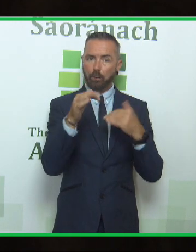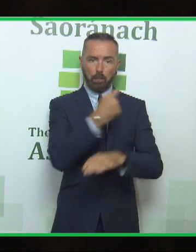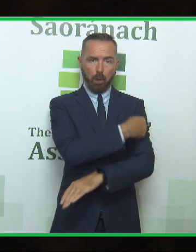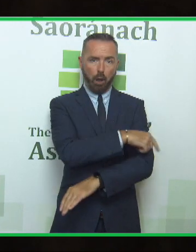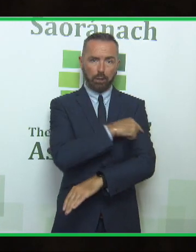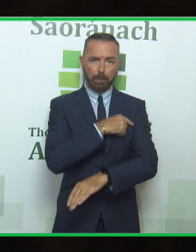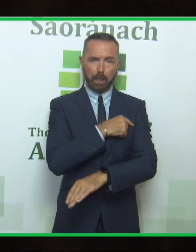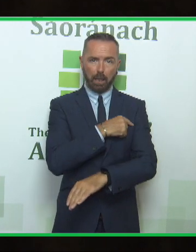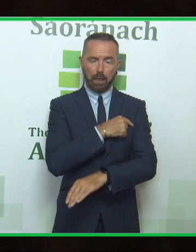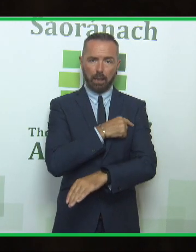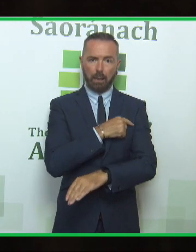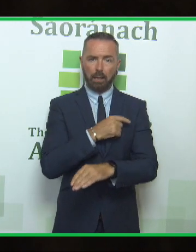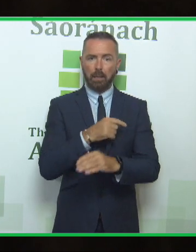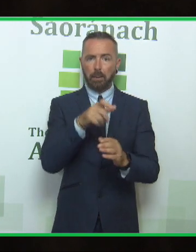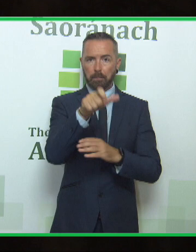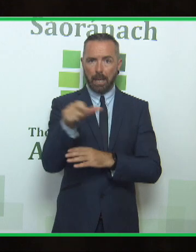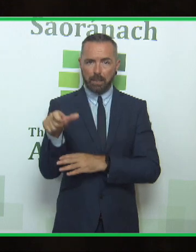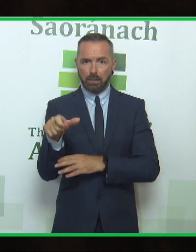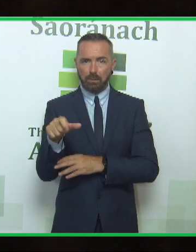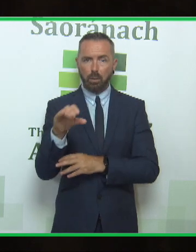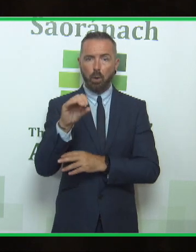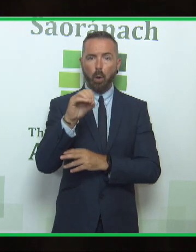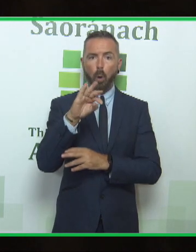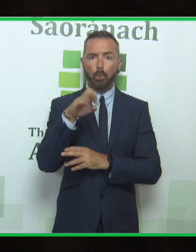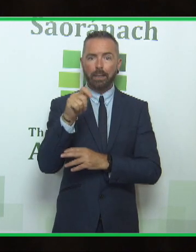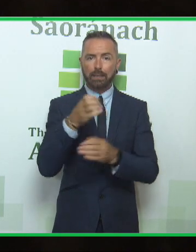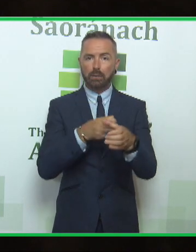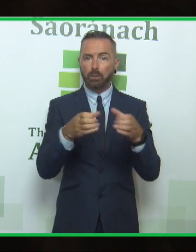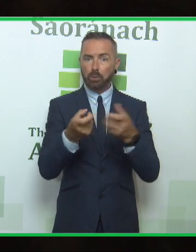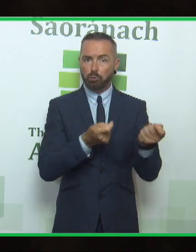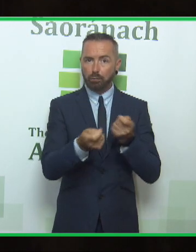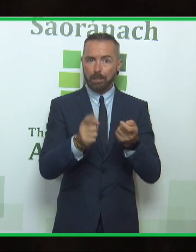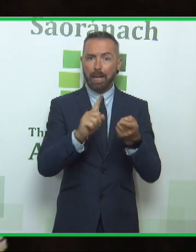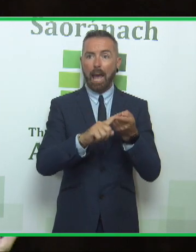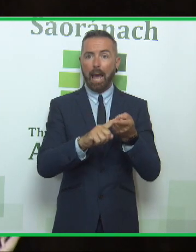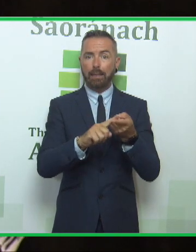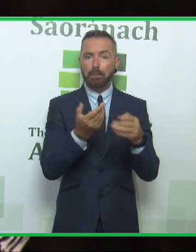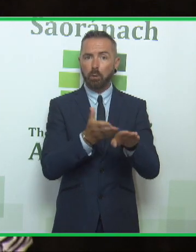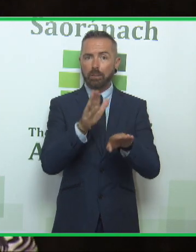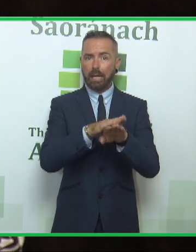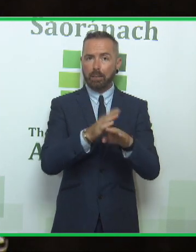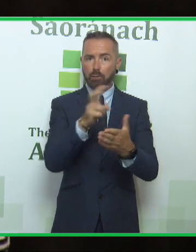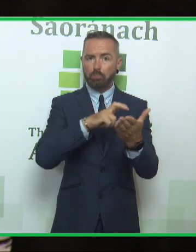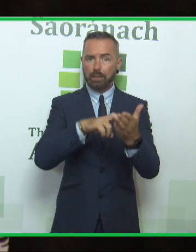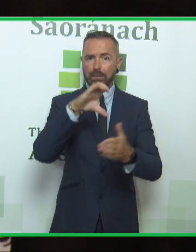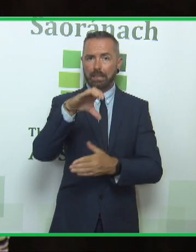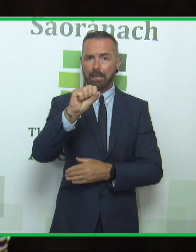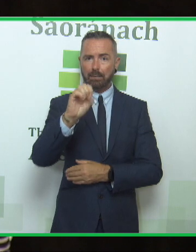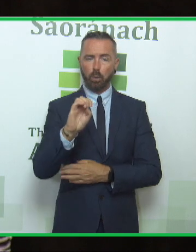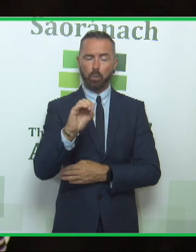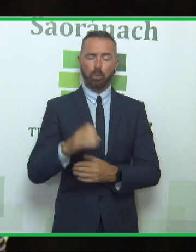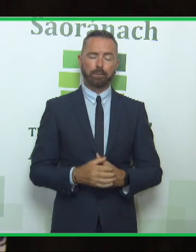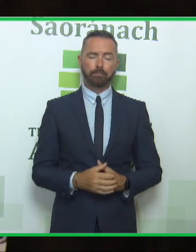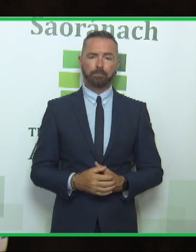of People on Opiate Substitution Treatment, and from the General Mortality Register of the CSO. In